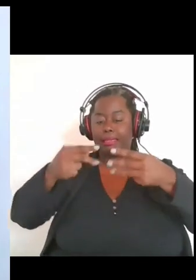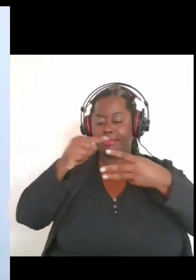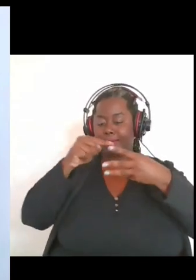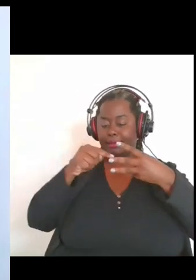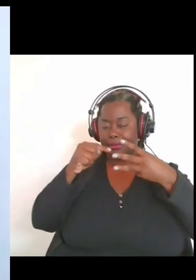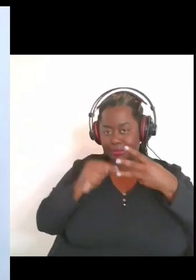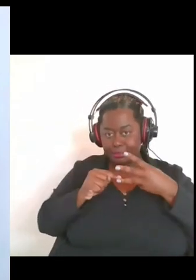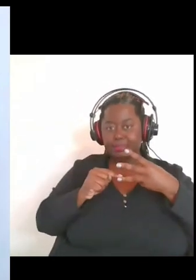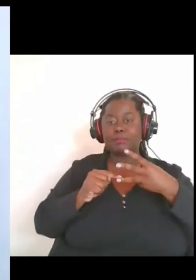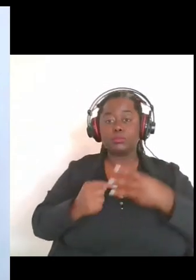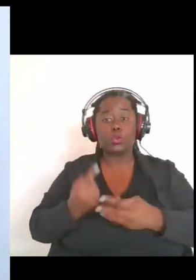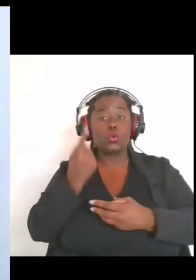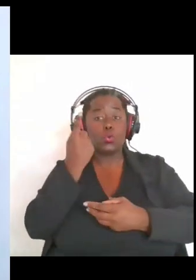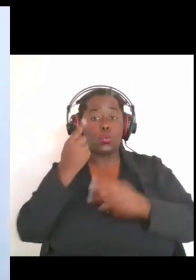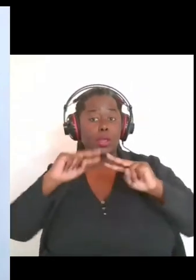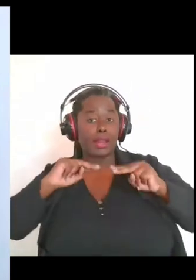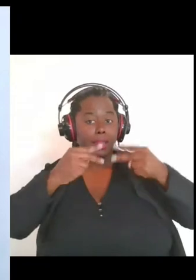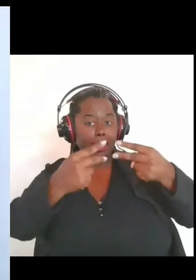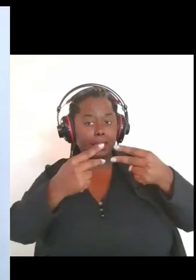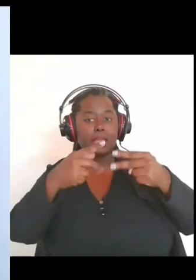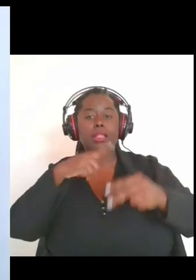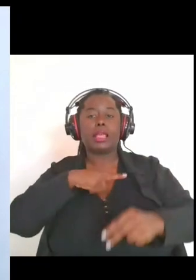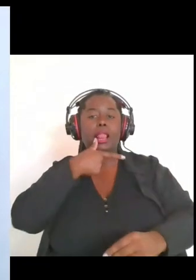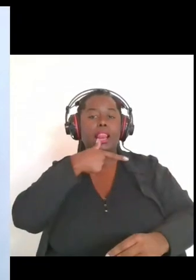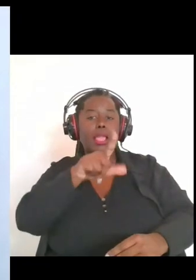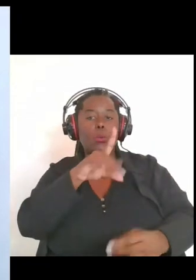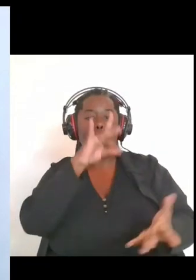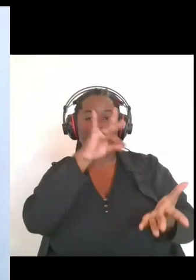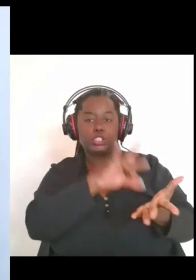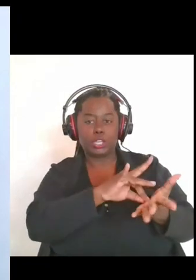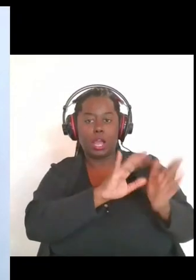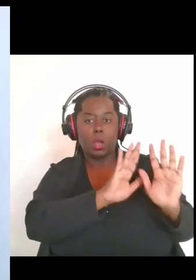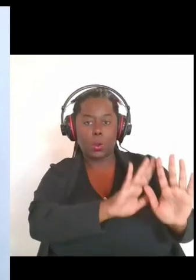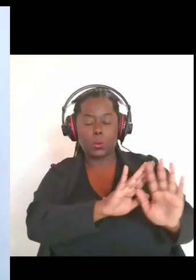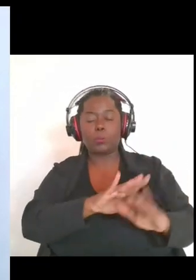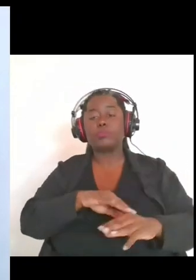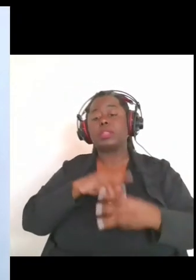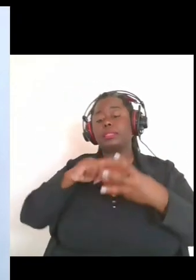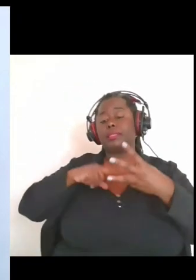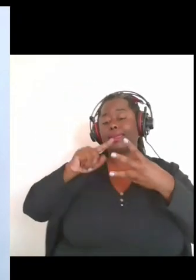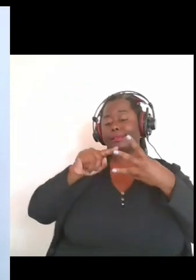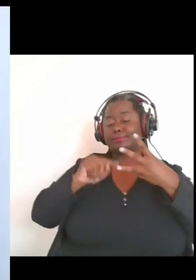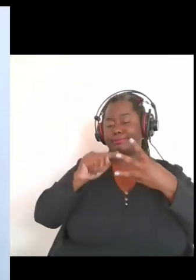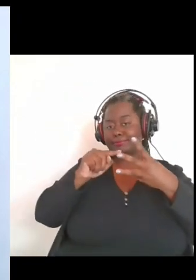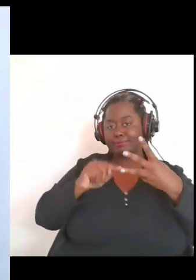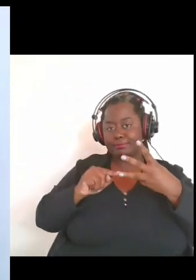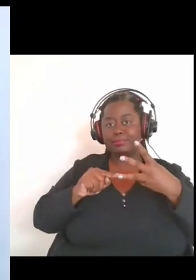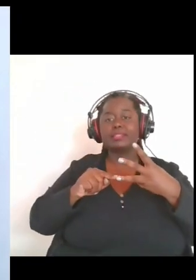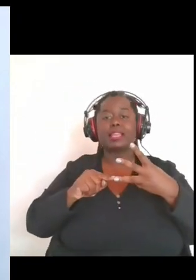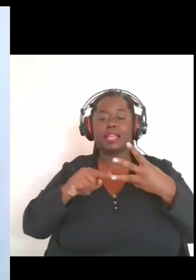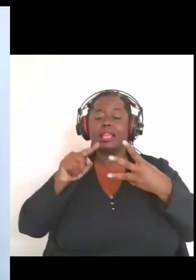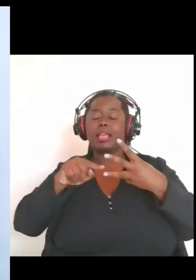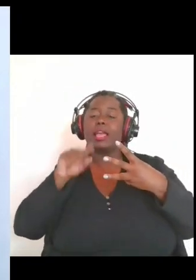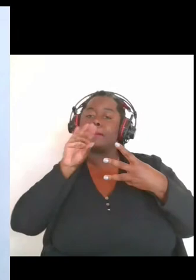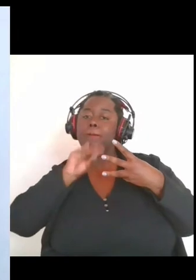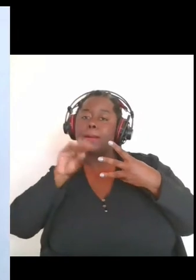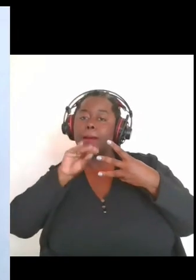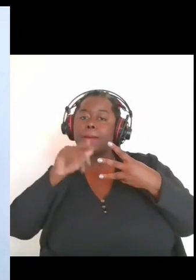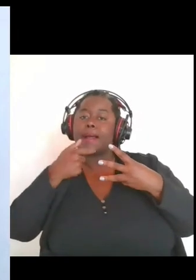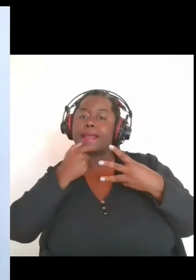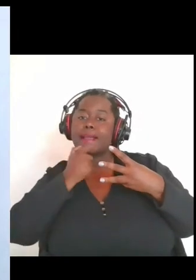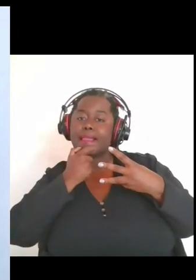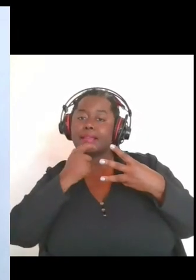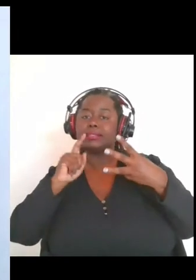in one of them you can hear the original language of the speakers while in the other two channels you can hear